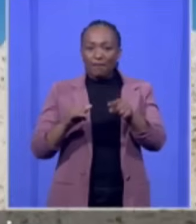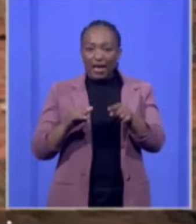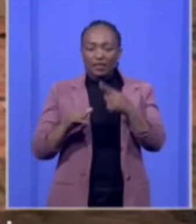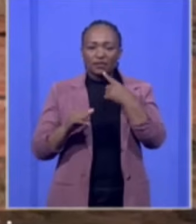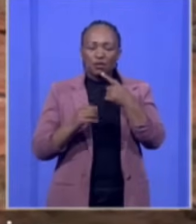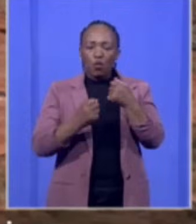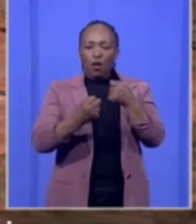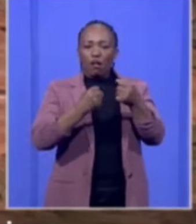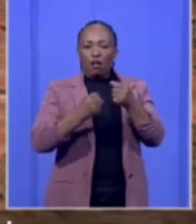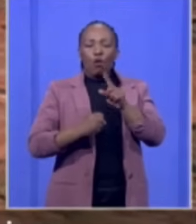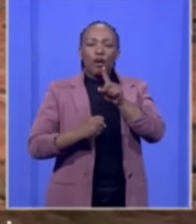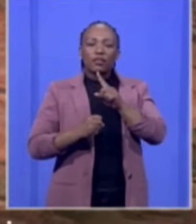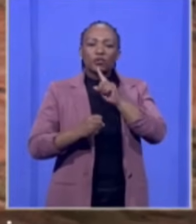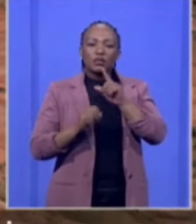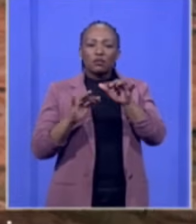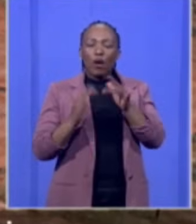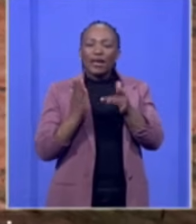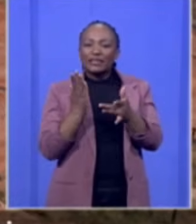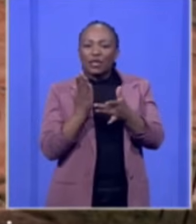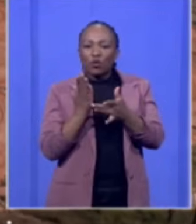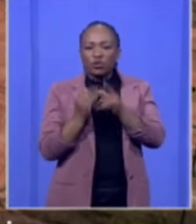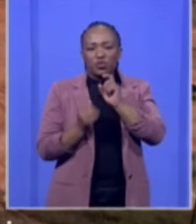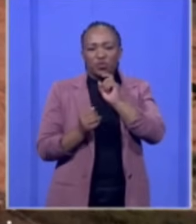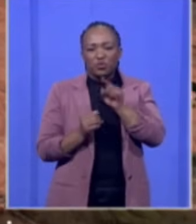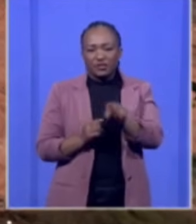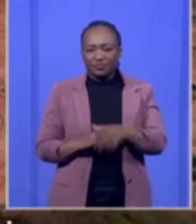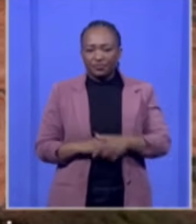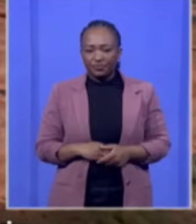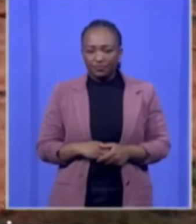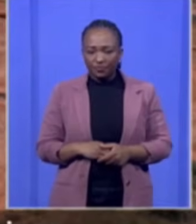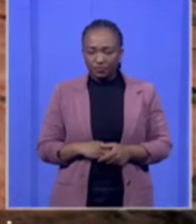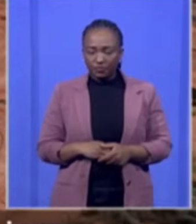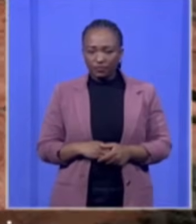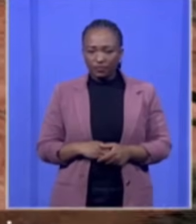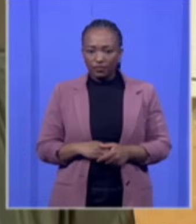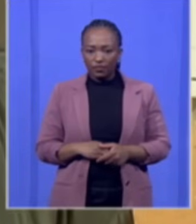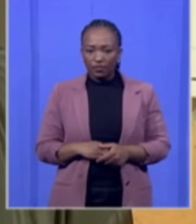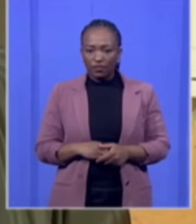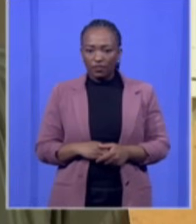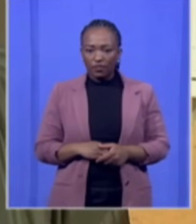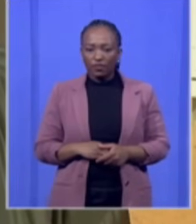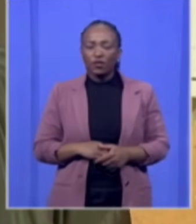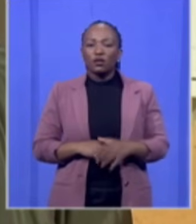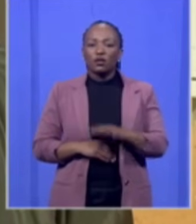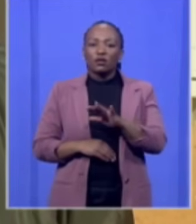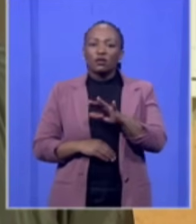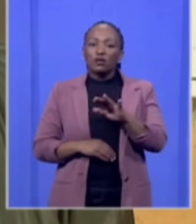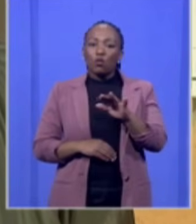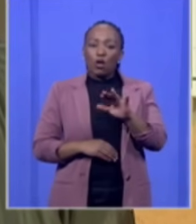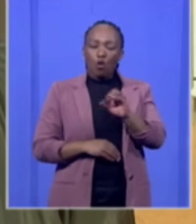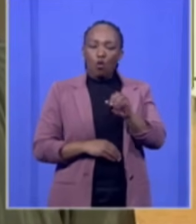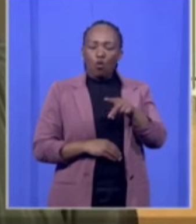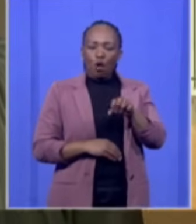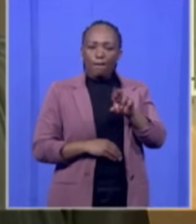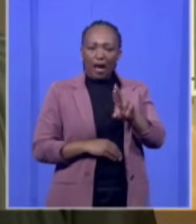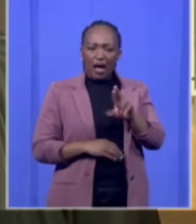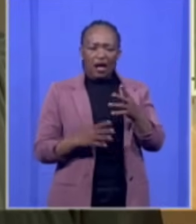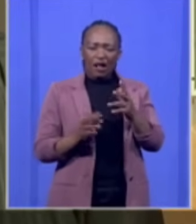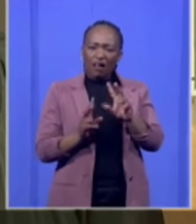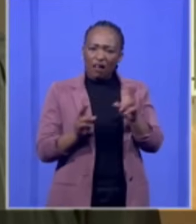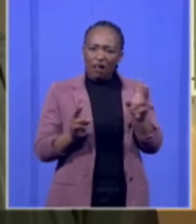tlhahisong ya disebediswa tsa technology. It actually gobbles money when it is exploration. It is, and